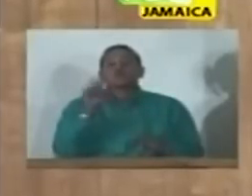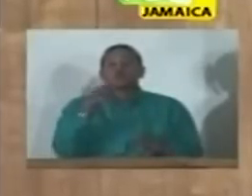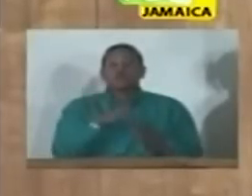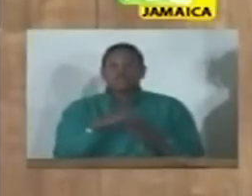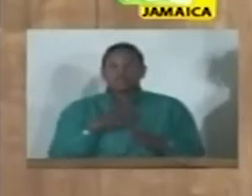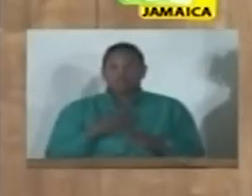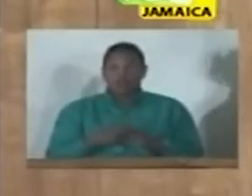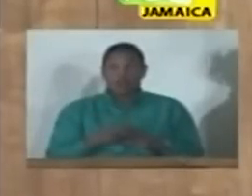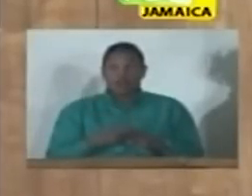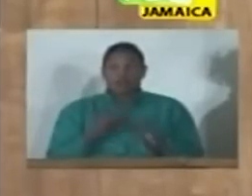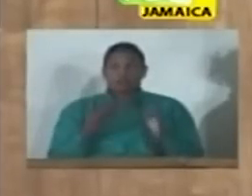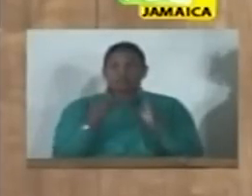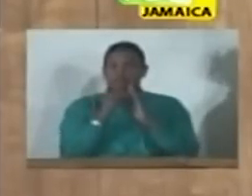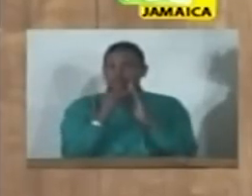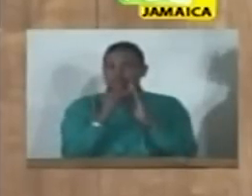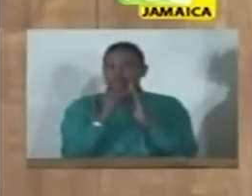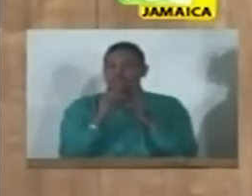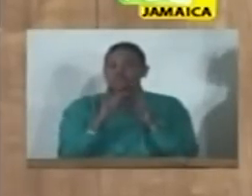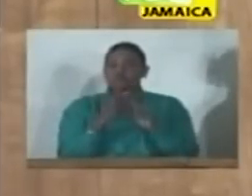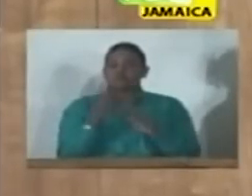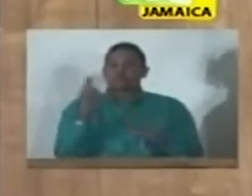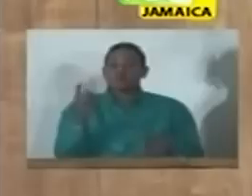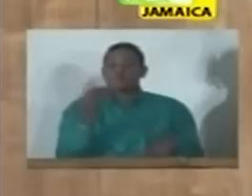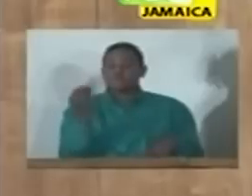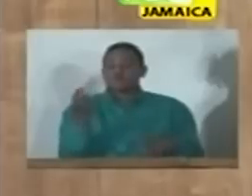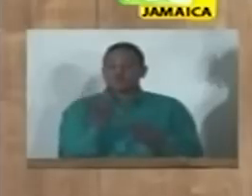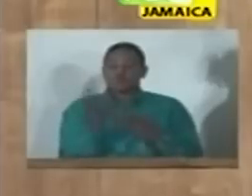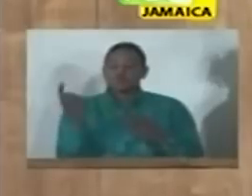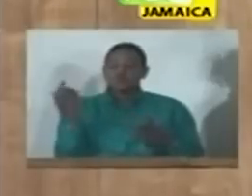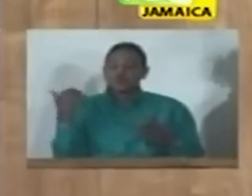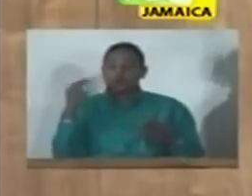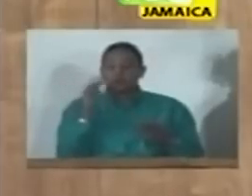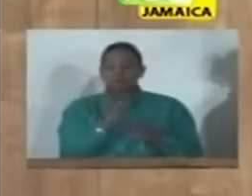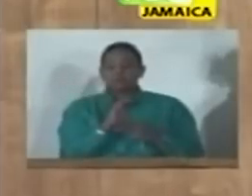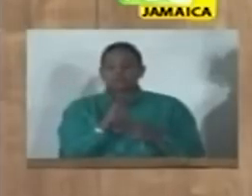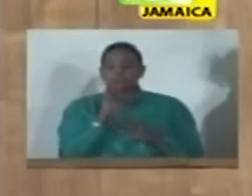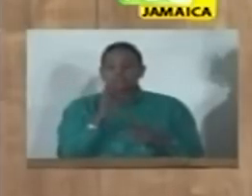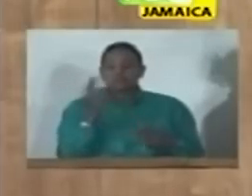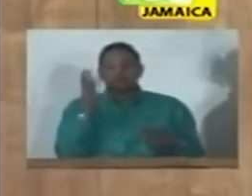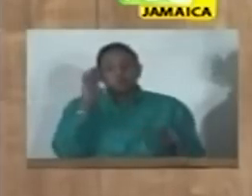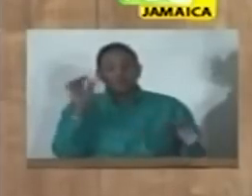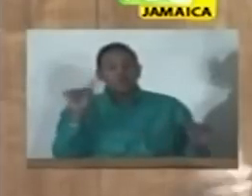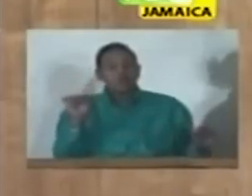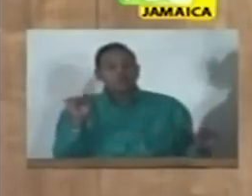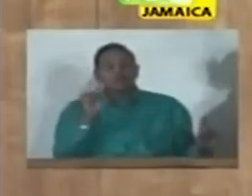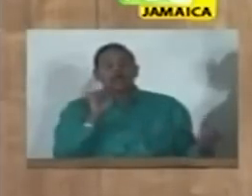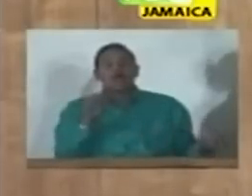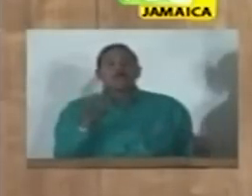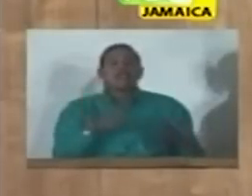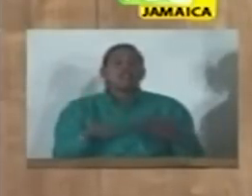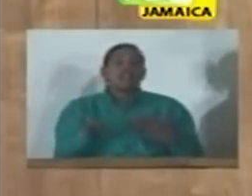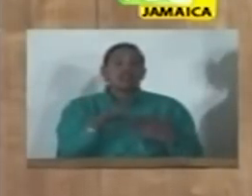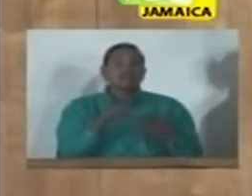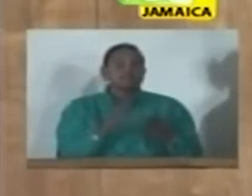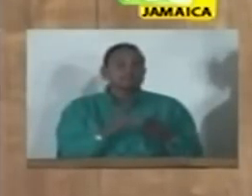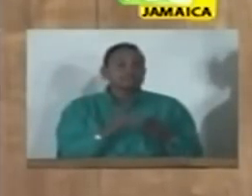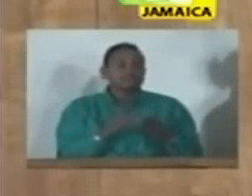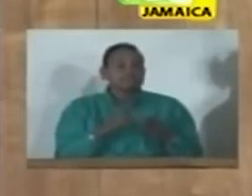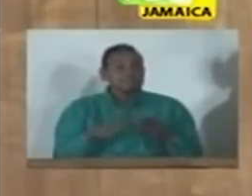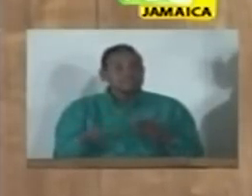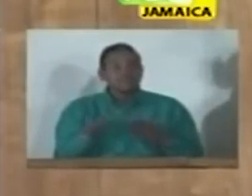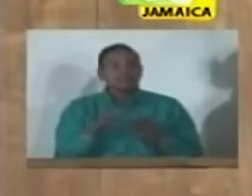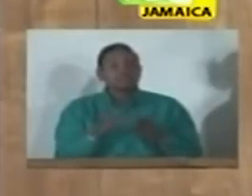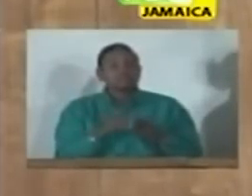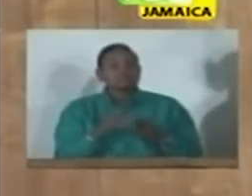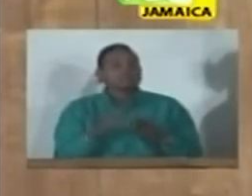my name, the minister a couple of weeks ago indicated that he'd be able to answer it next sitting. Next sitting came,